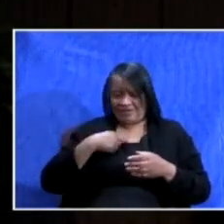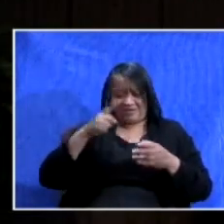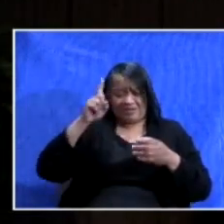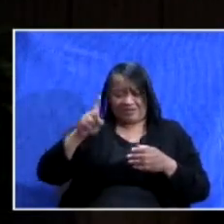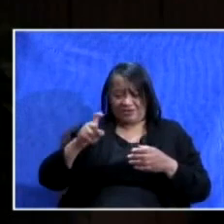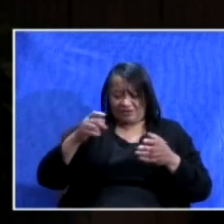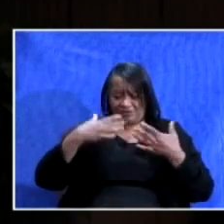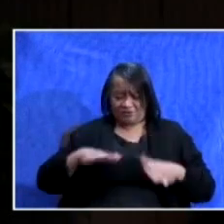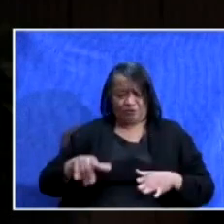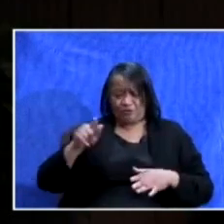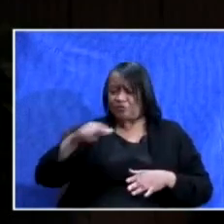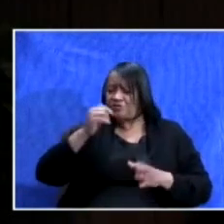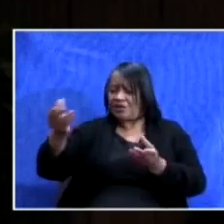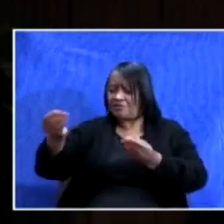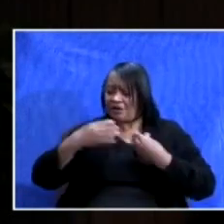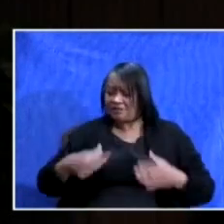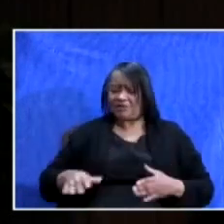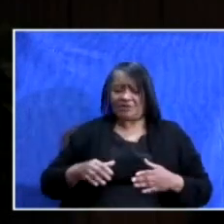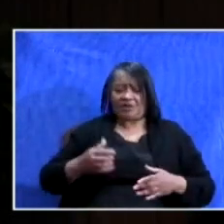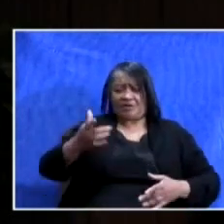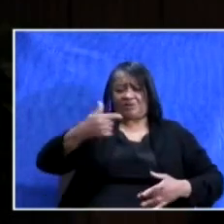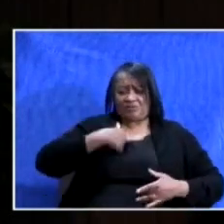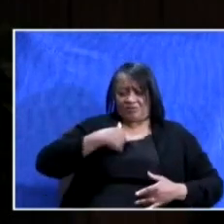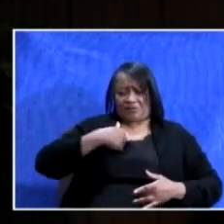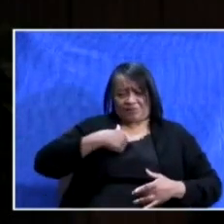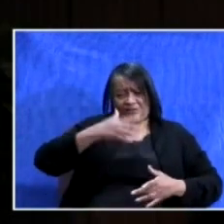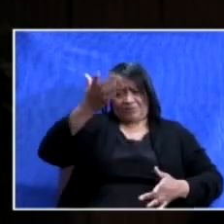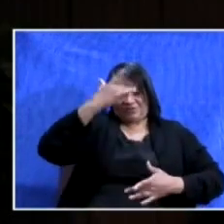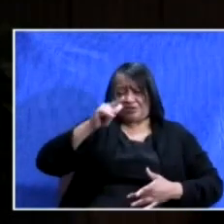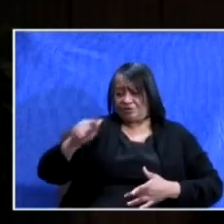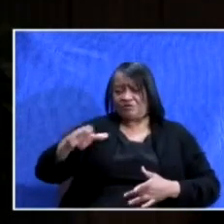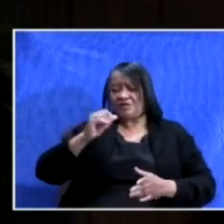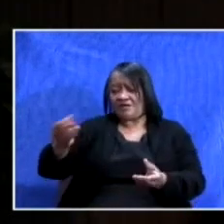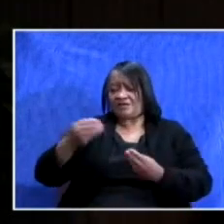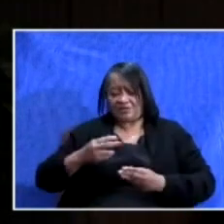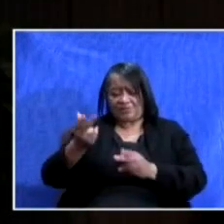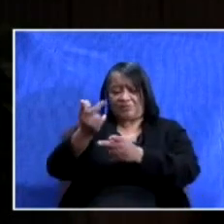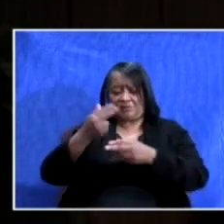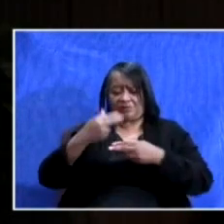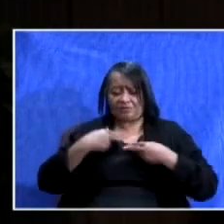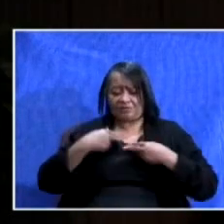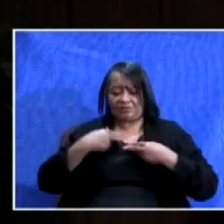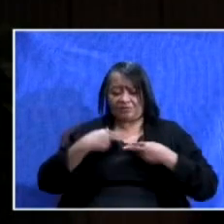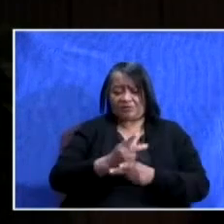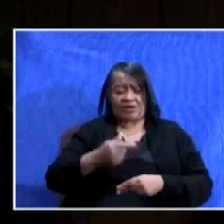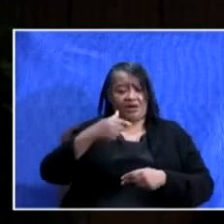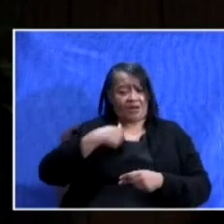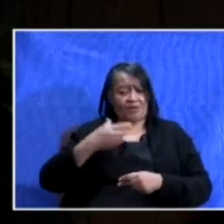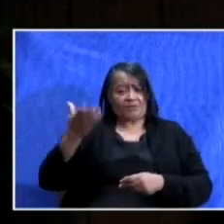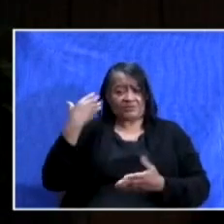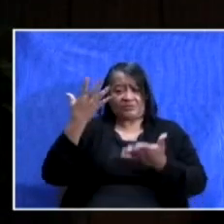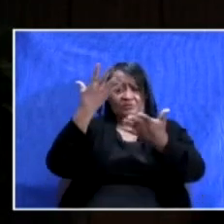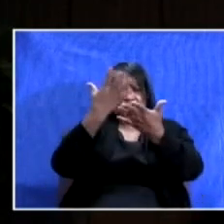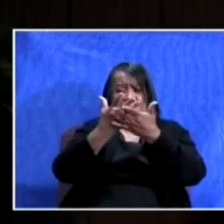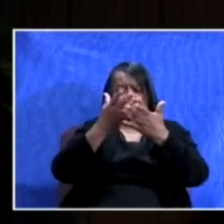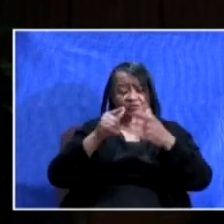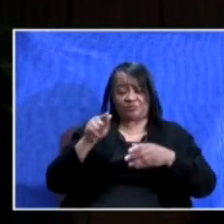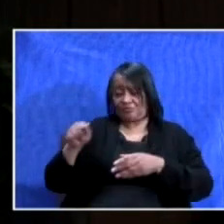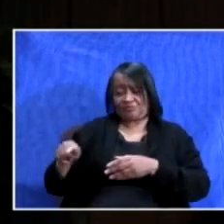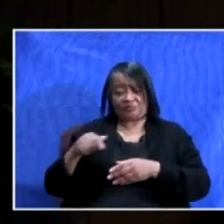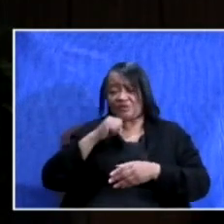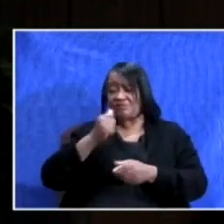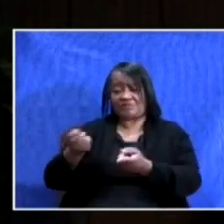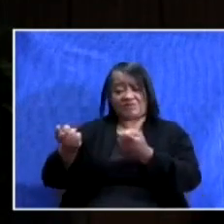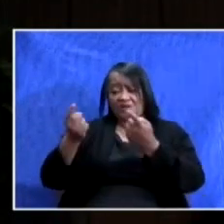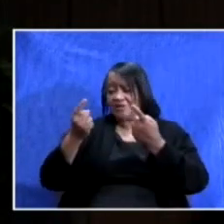sick. You did not provide me with health care. I was in prison and you didn't